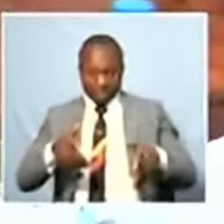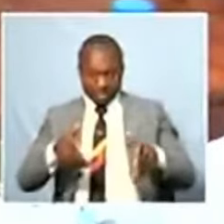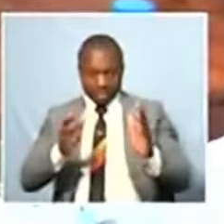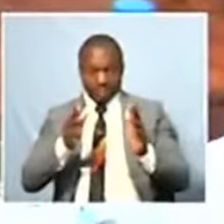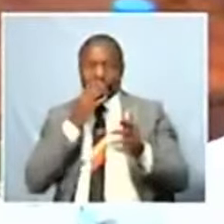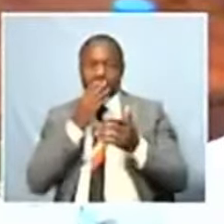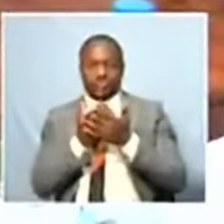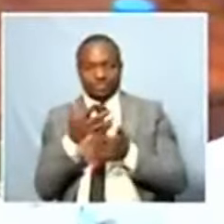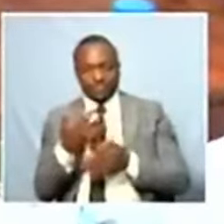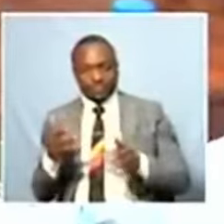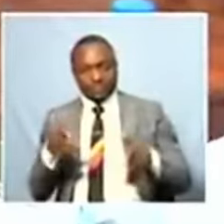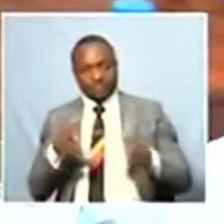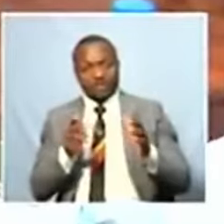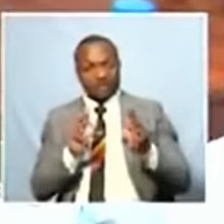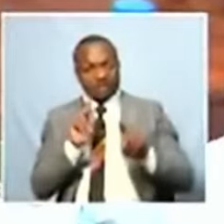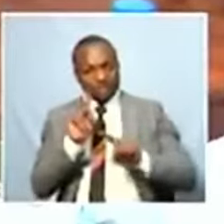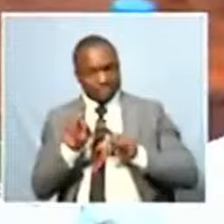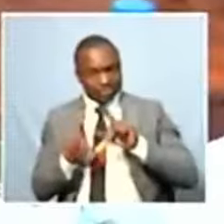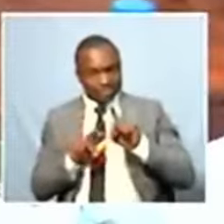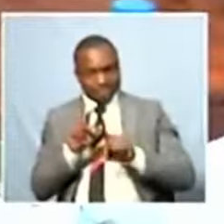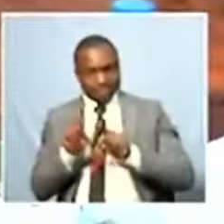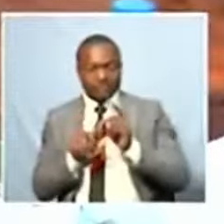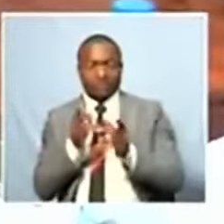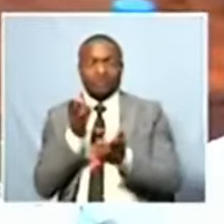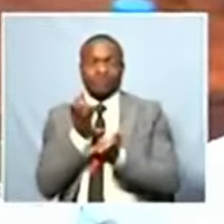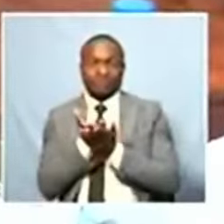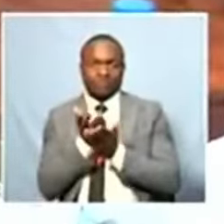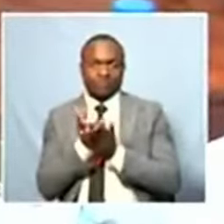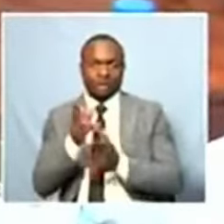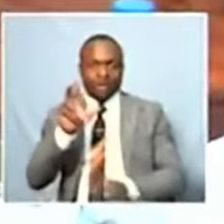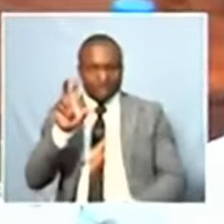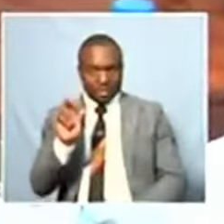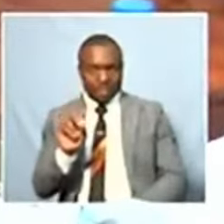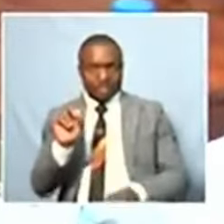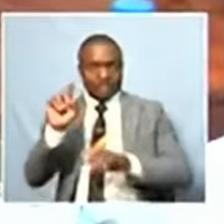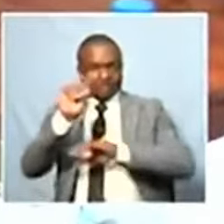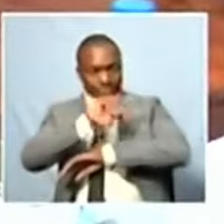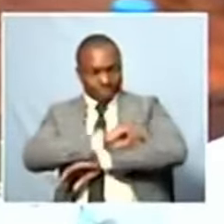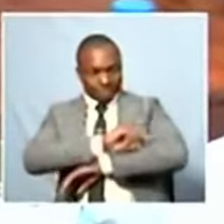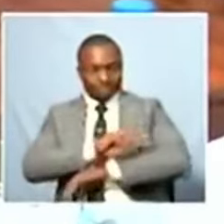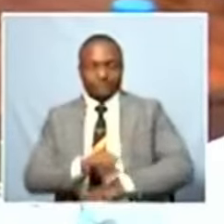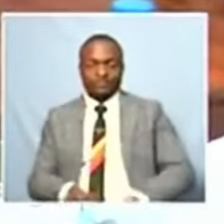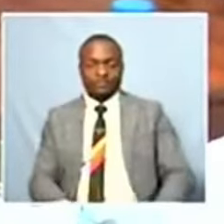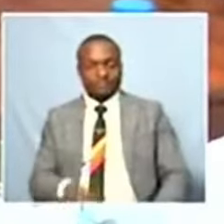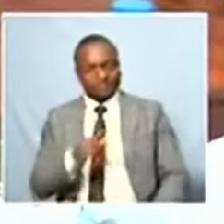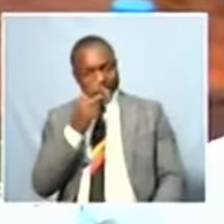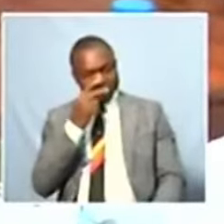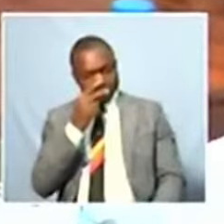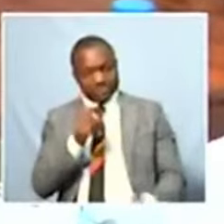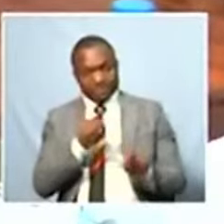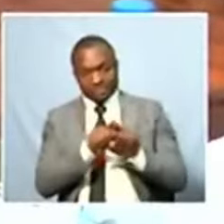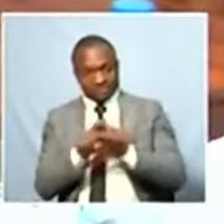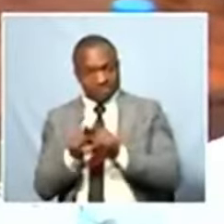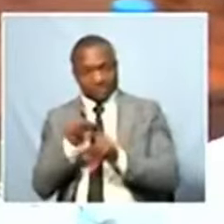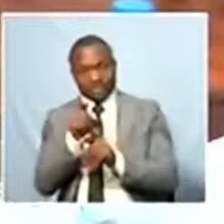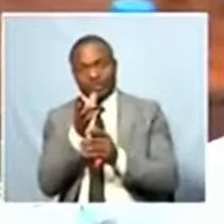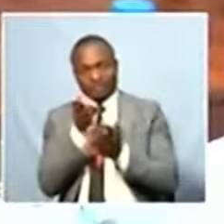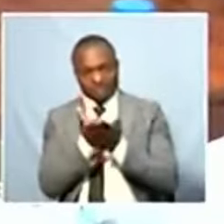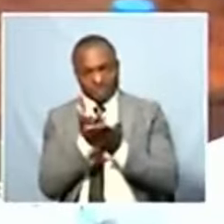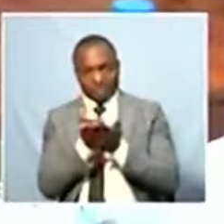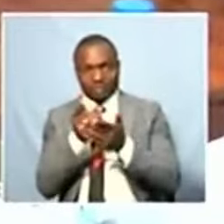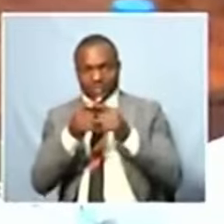good thing where you have allowed the taxpayers to make an appeal within 30 days. And then we have noted also that once that appeal is done,